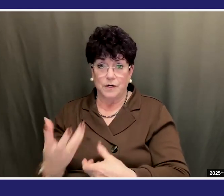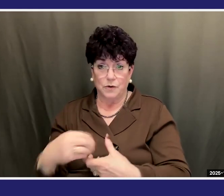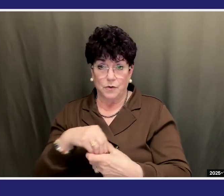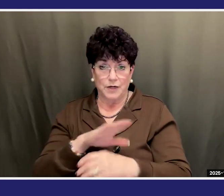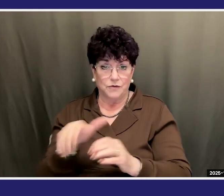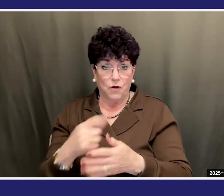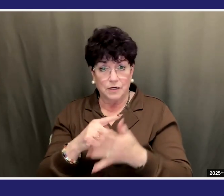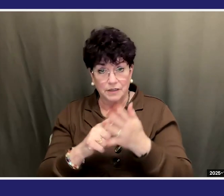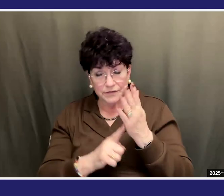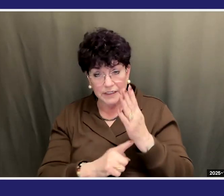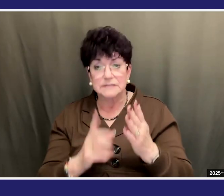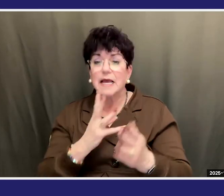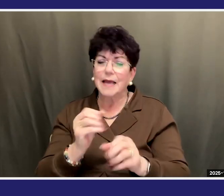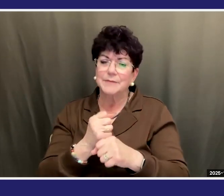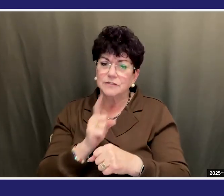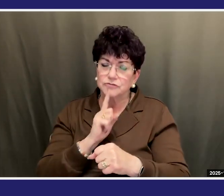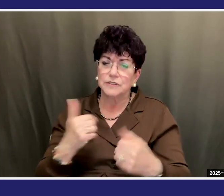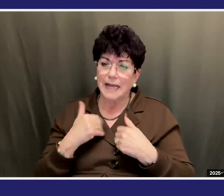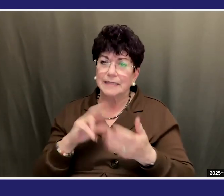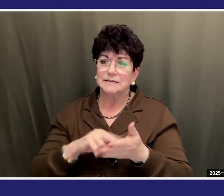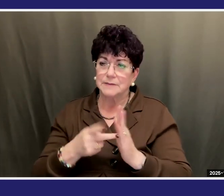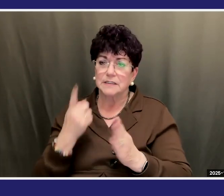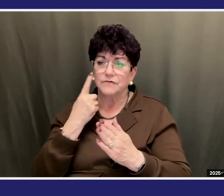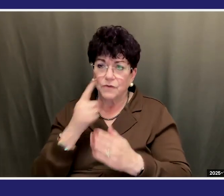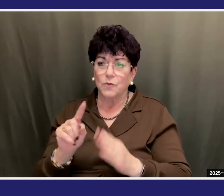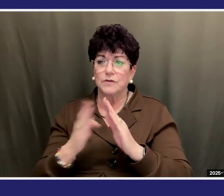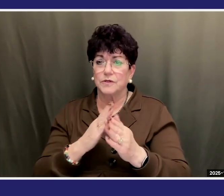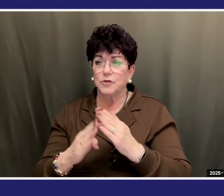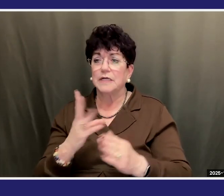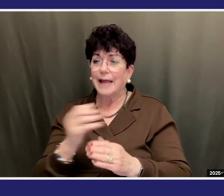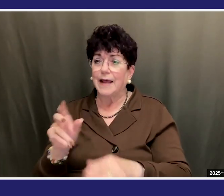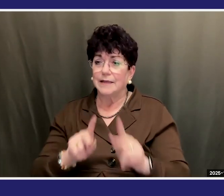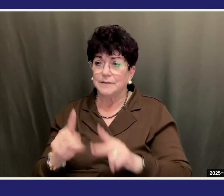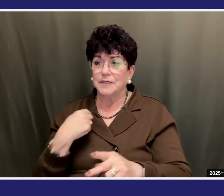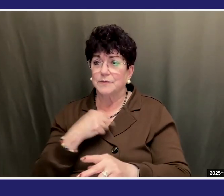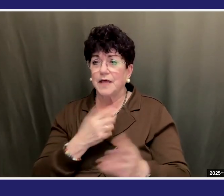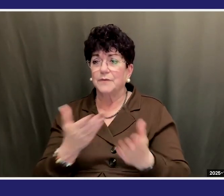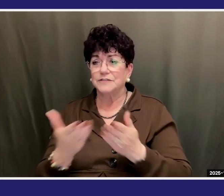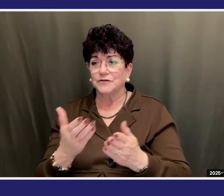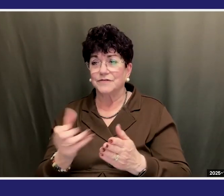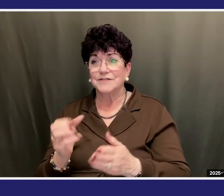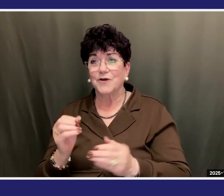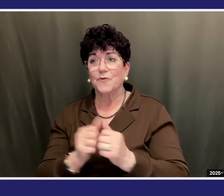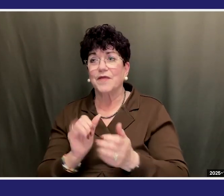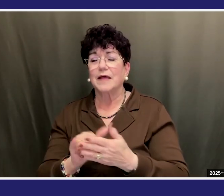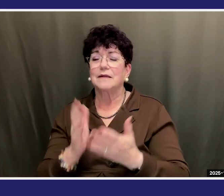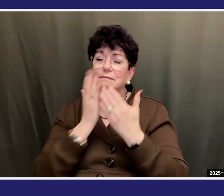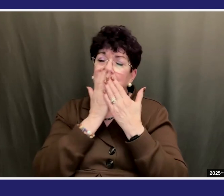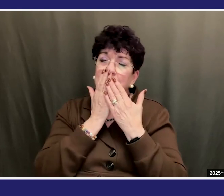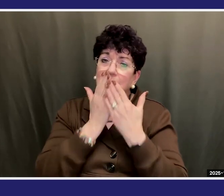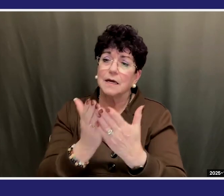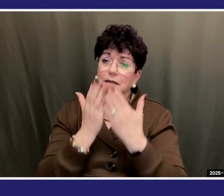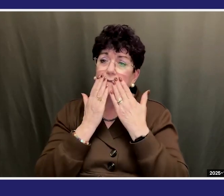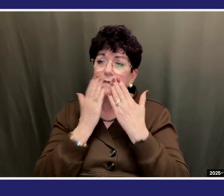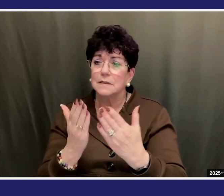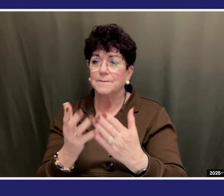things, but ensure that it's meaningful for the community and for those that we serve. So with that, just a huge thank you again,